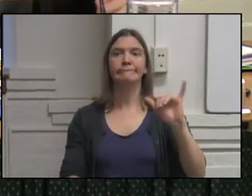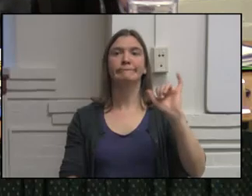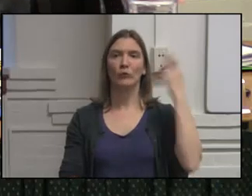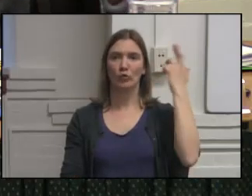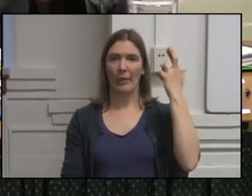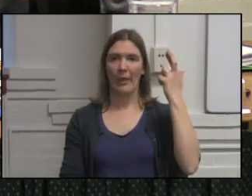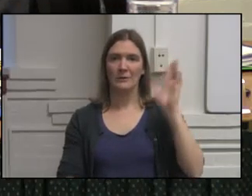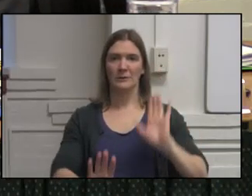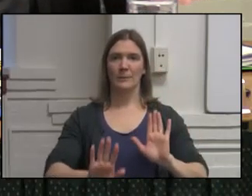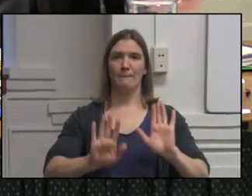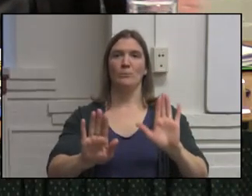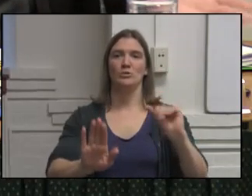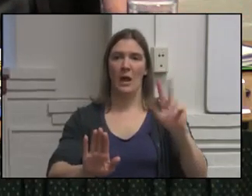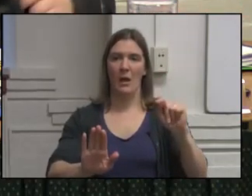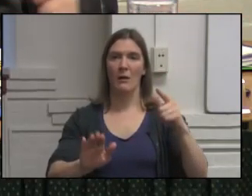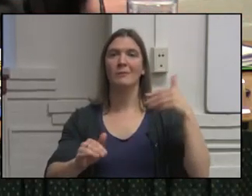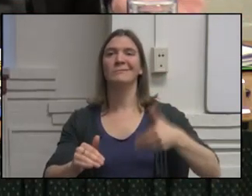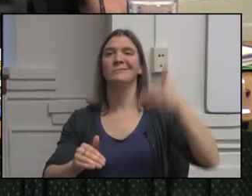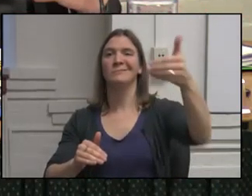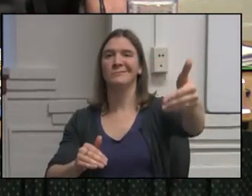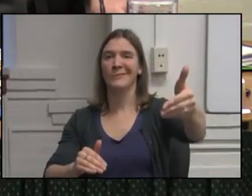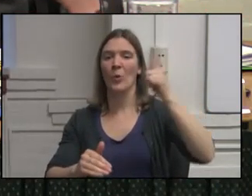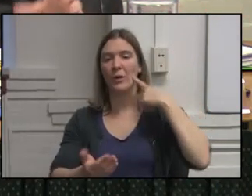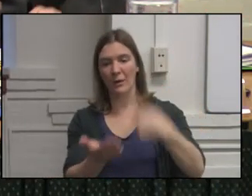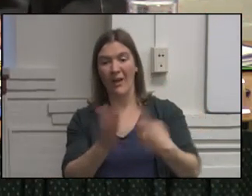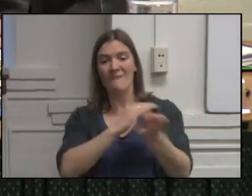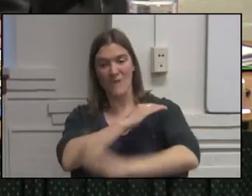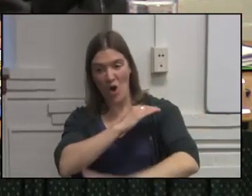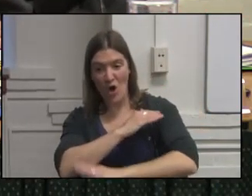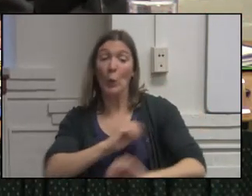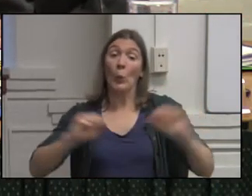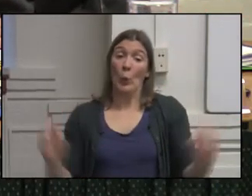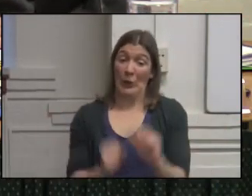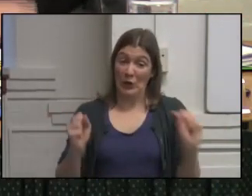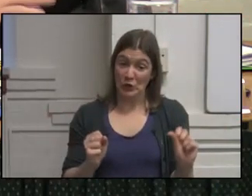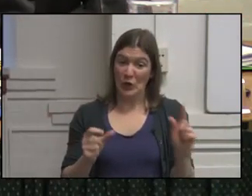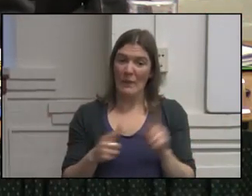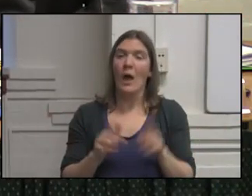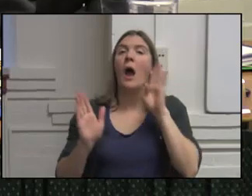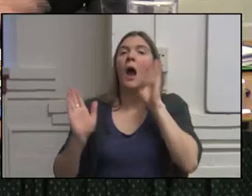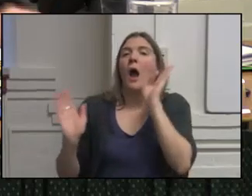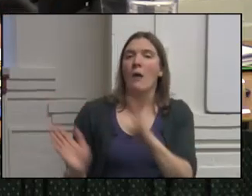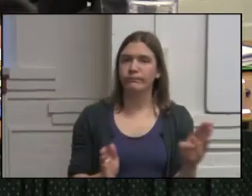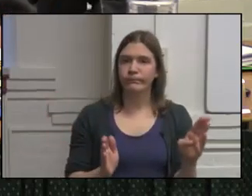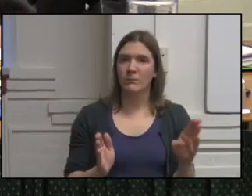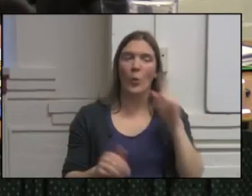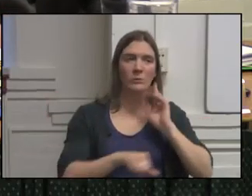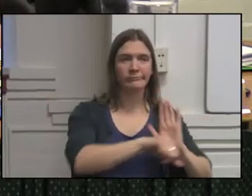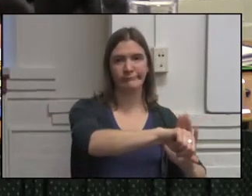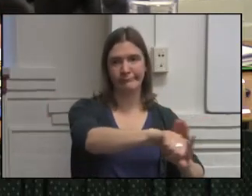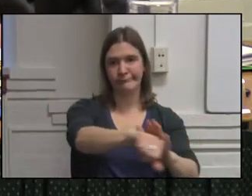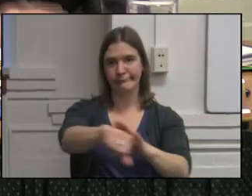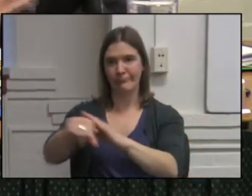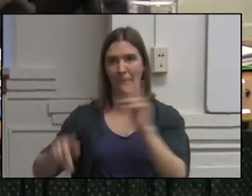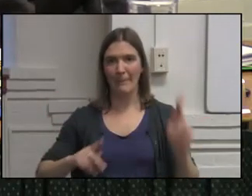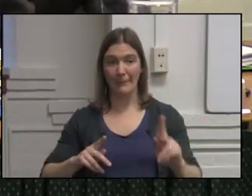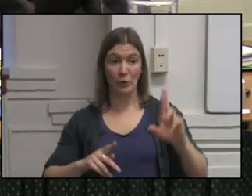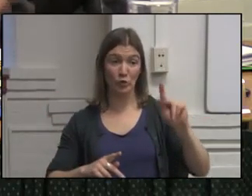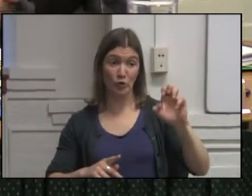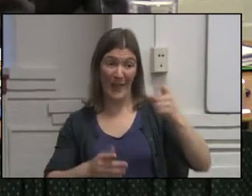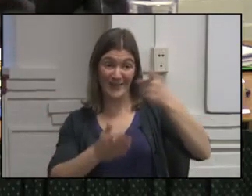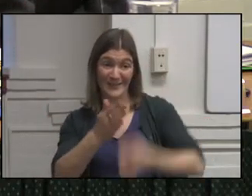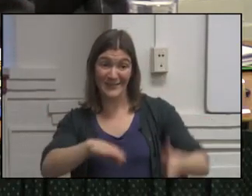anticipate addressing them in great detail through the fall and into the winter, so that there's plenty of advance notice for when decisions are made in the early